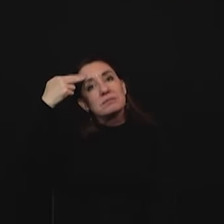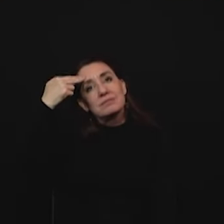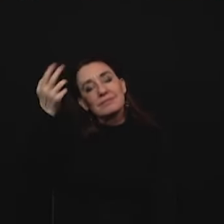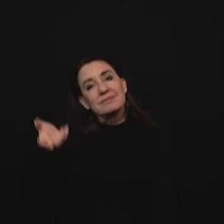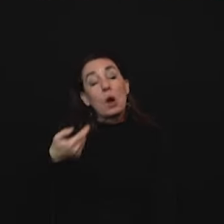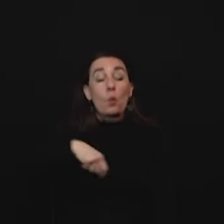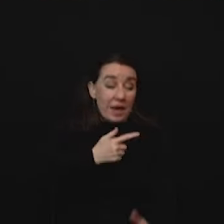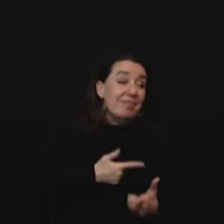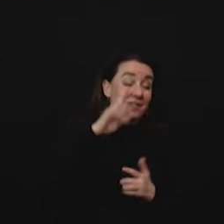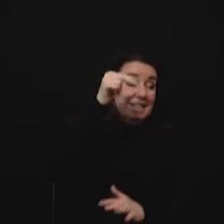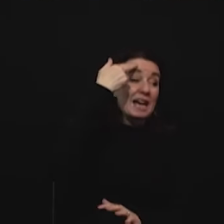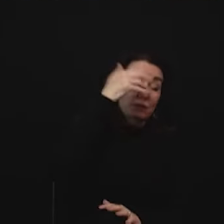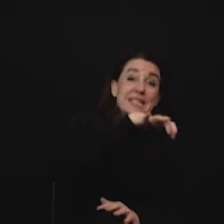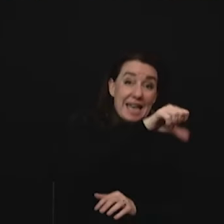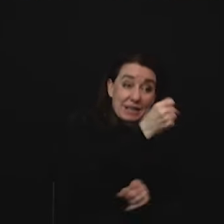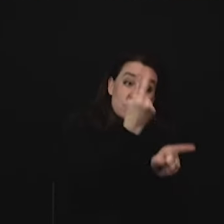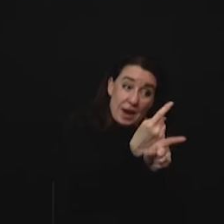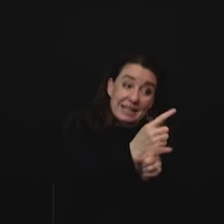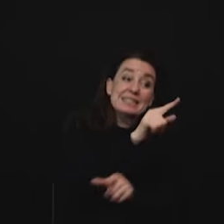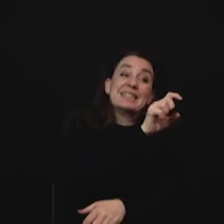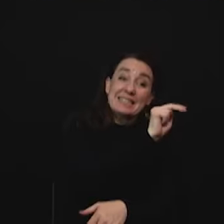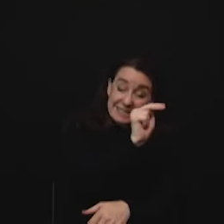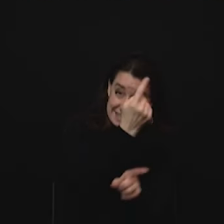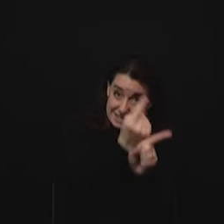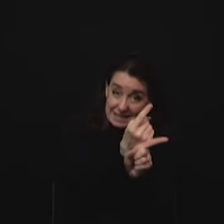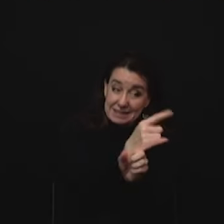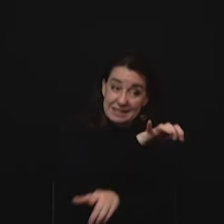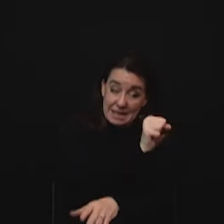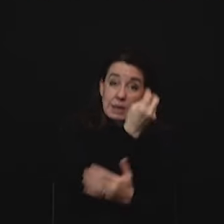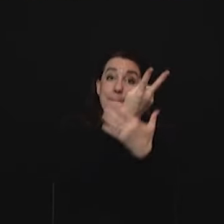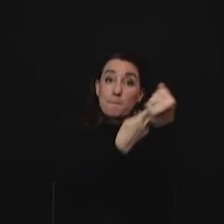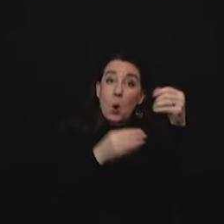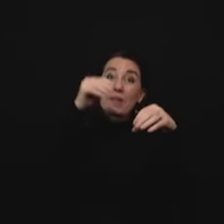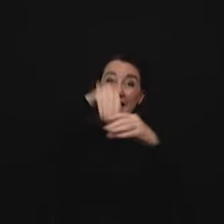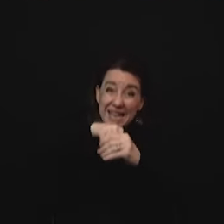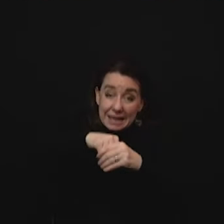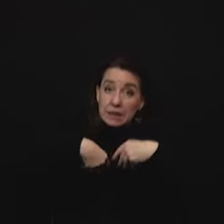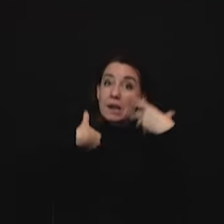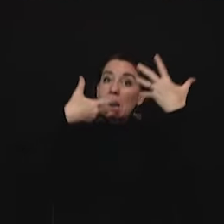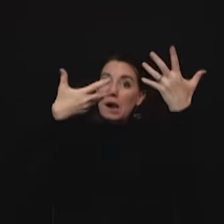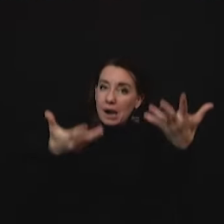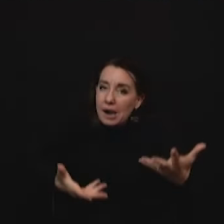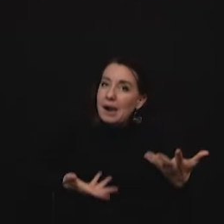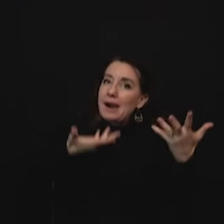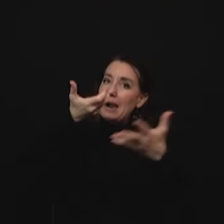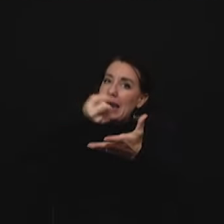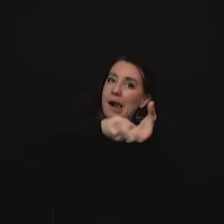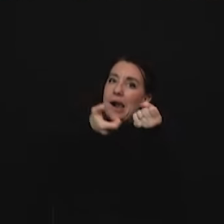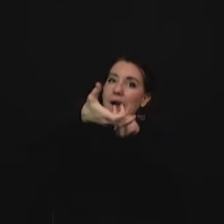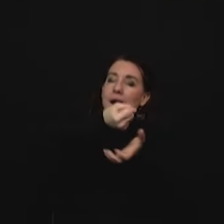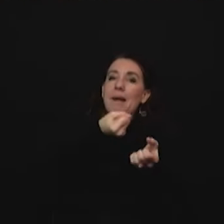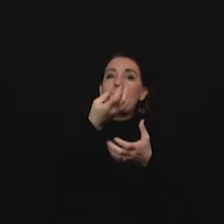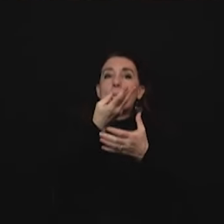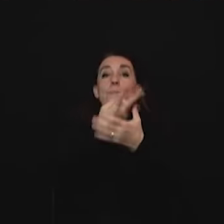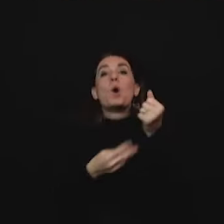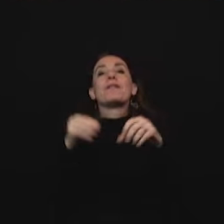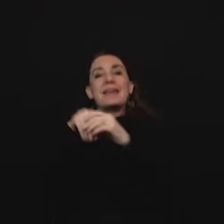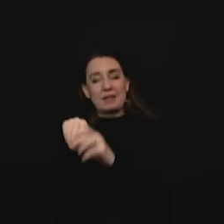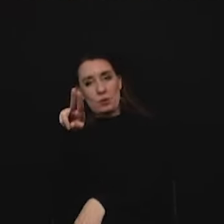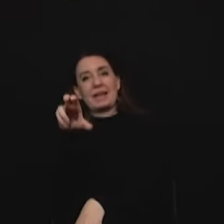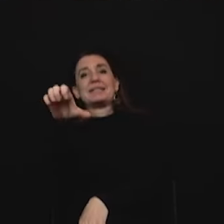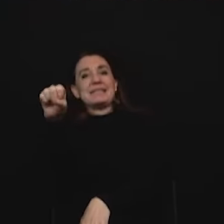We live in Nashville, yes. We live in Tennessee, yes. Which are both in, help me out, little Zeke, what do you got? Both in what? United States.